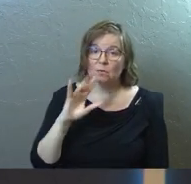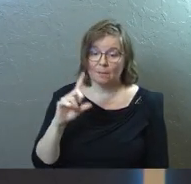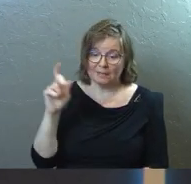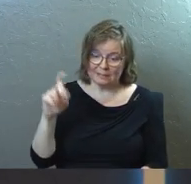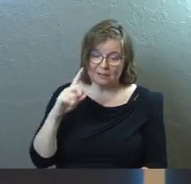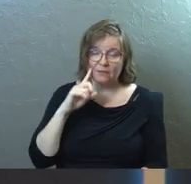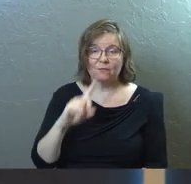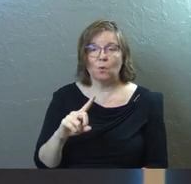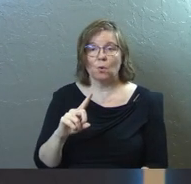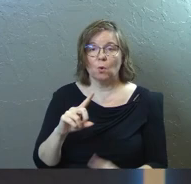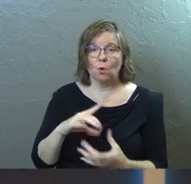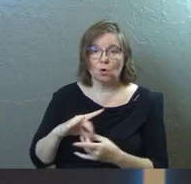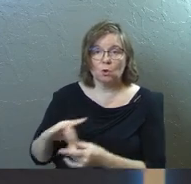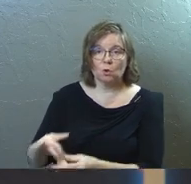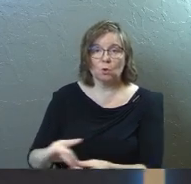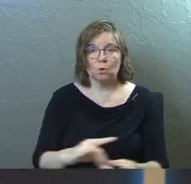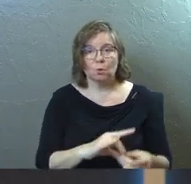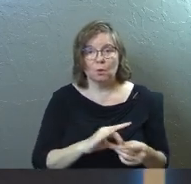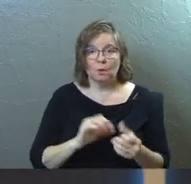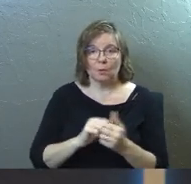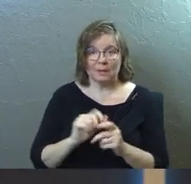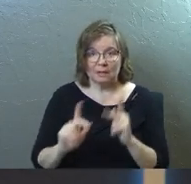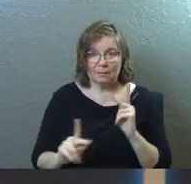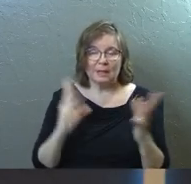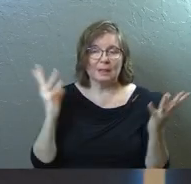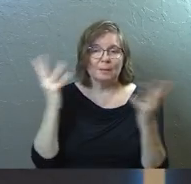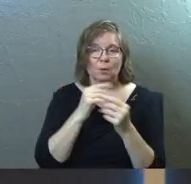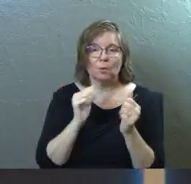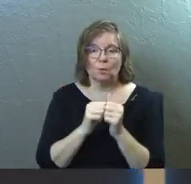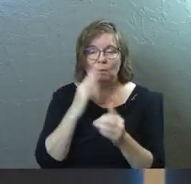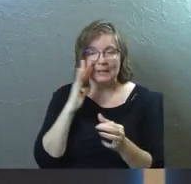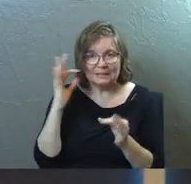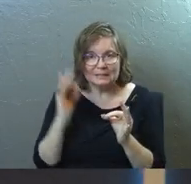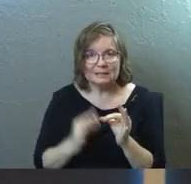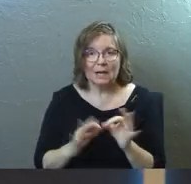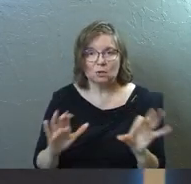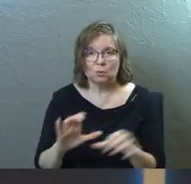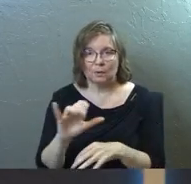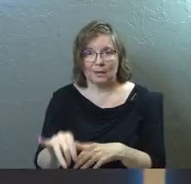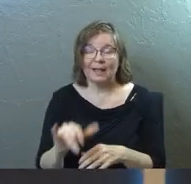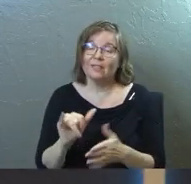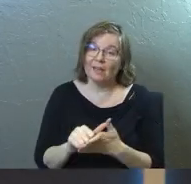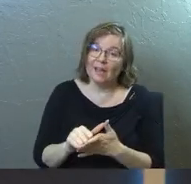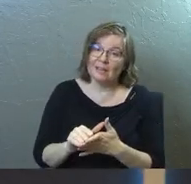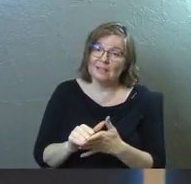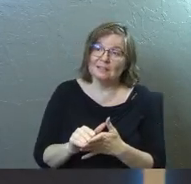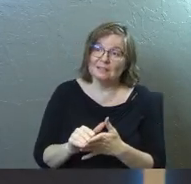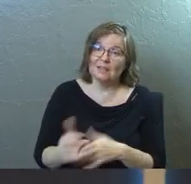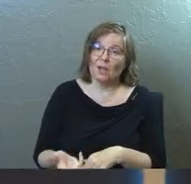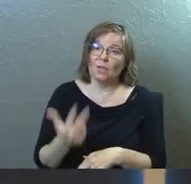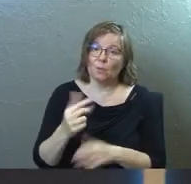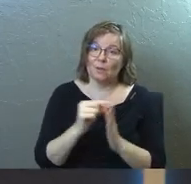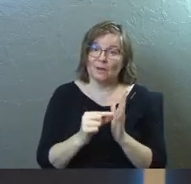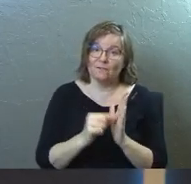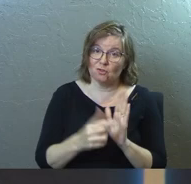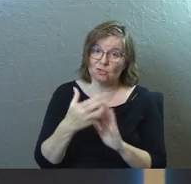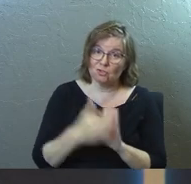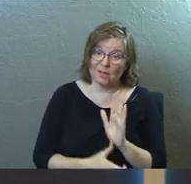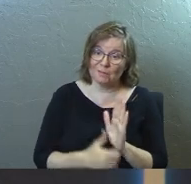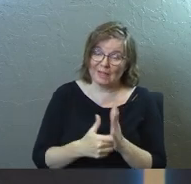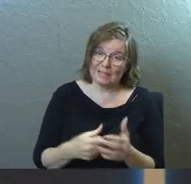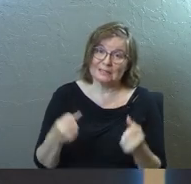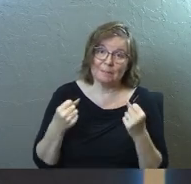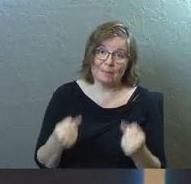the need for unity amongst God's people and the beauty that comes when we decide to do that. That's a three-verse chapter, right?